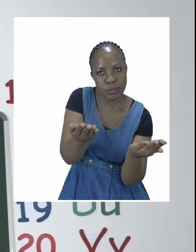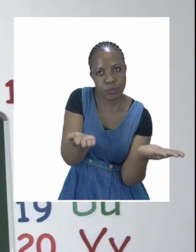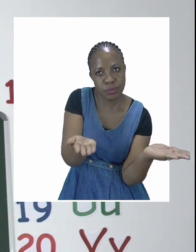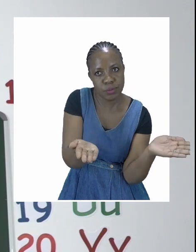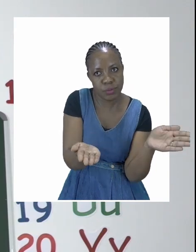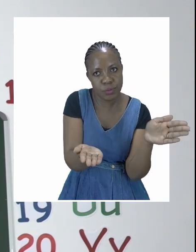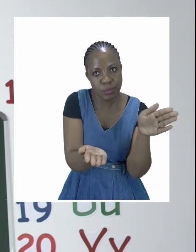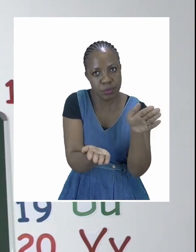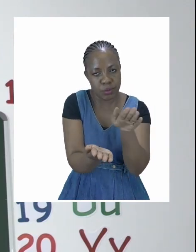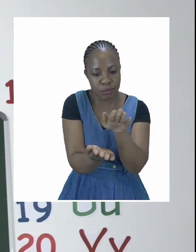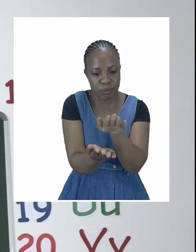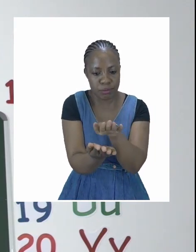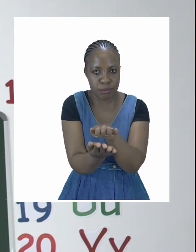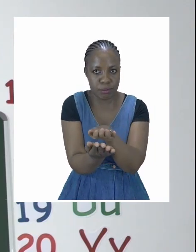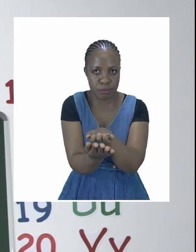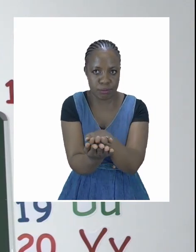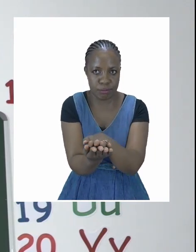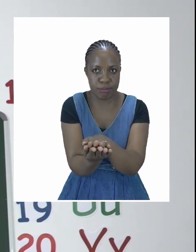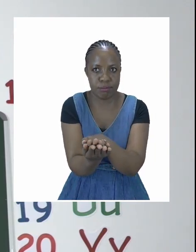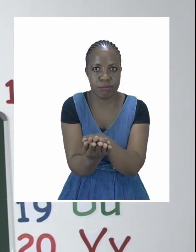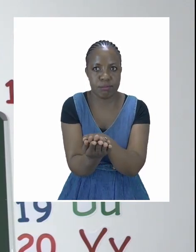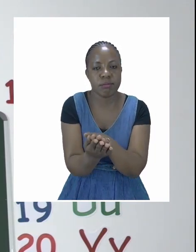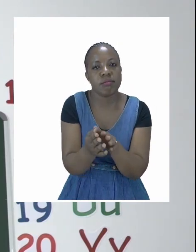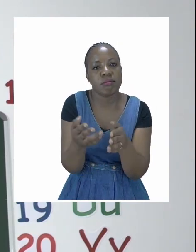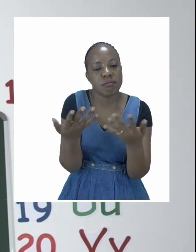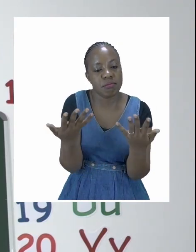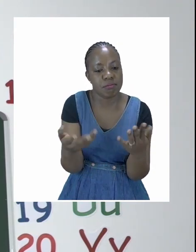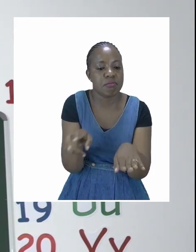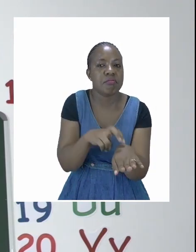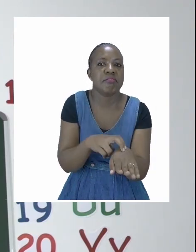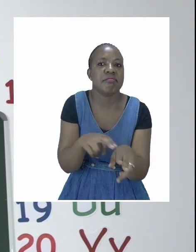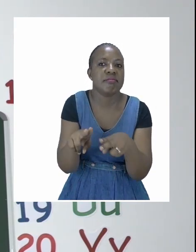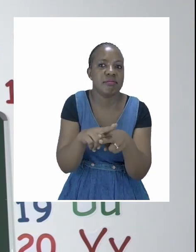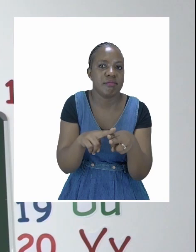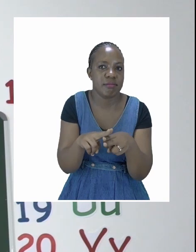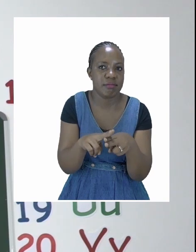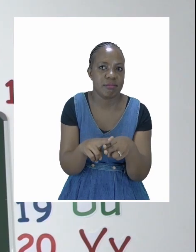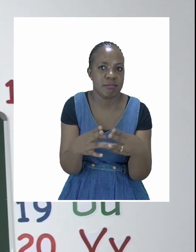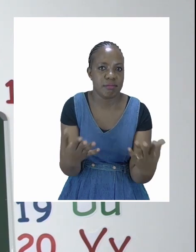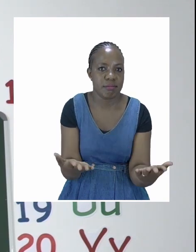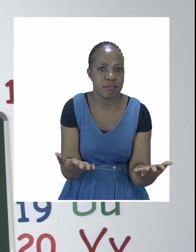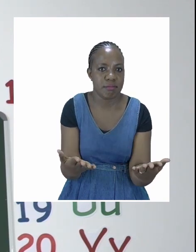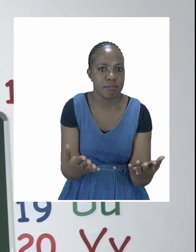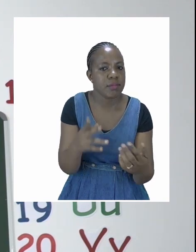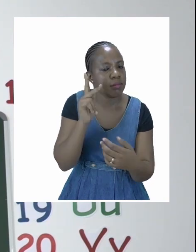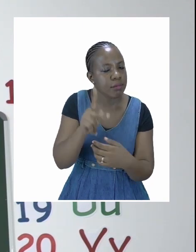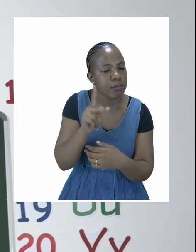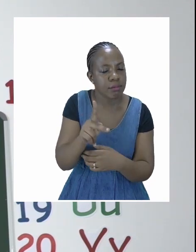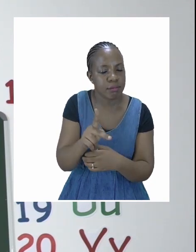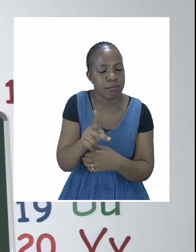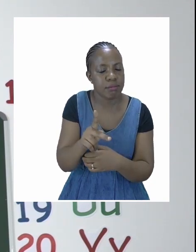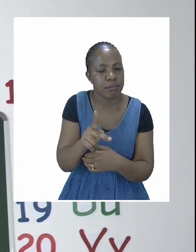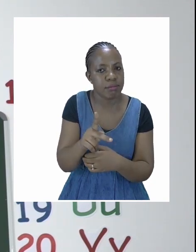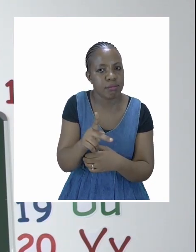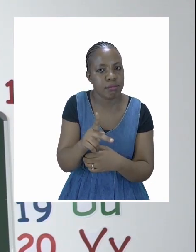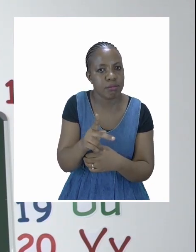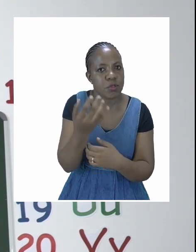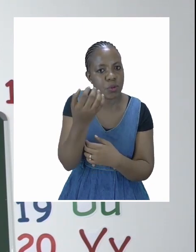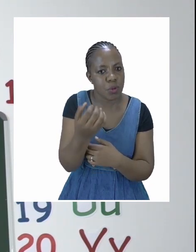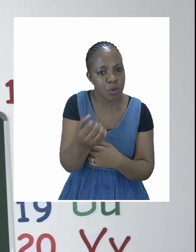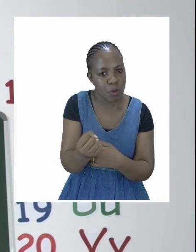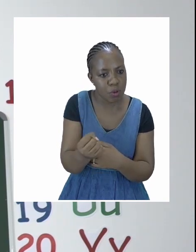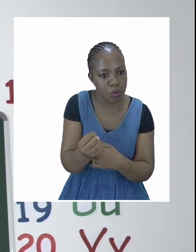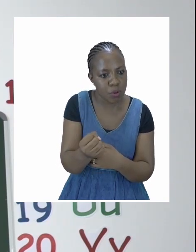it for ready to use. But there is more. We are also available on